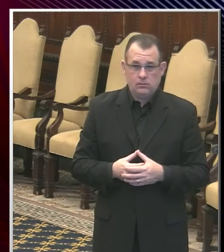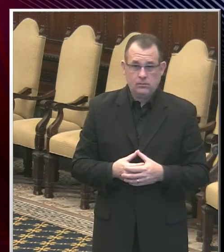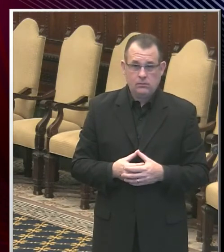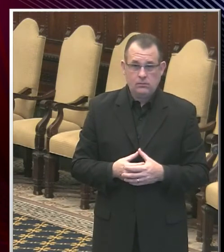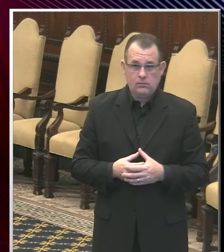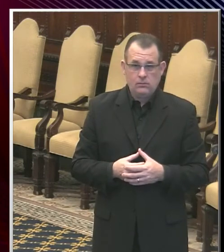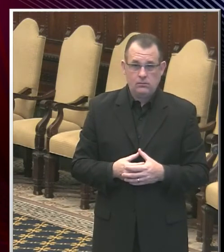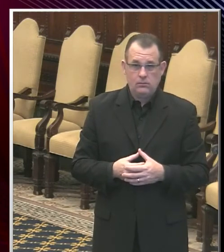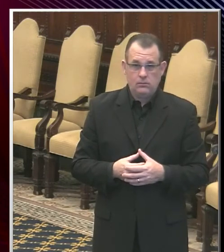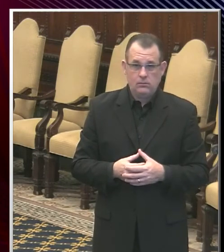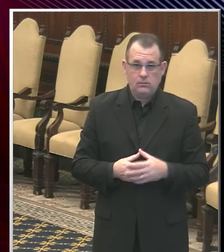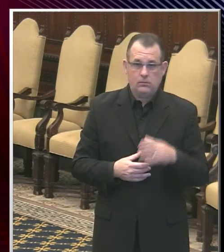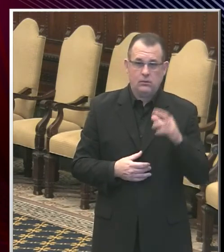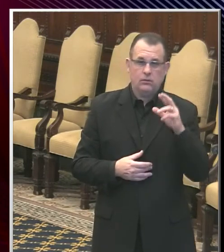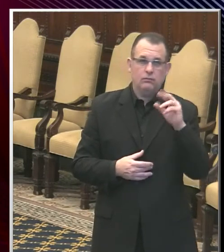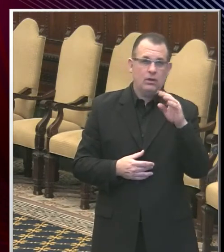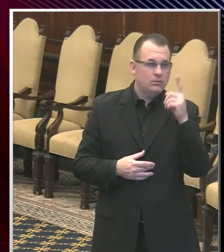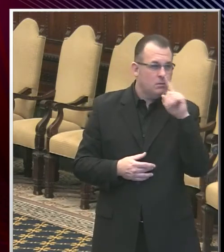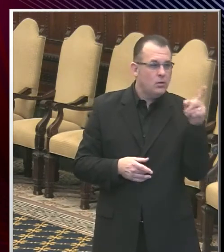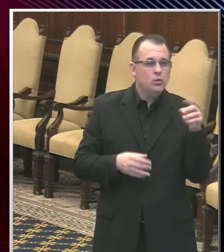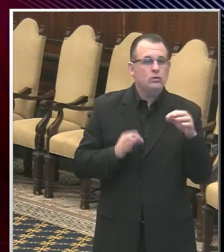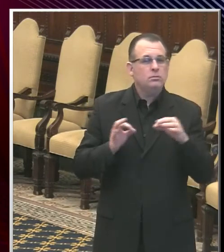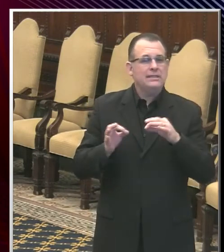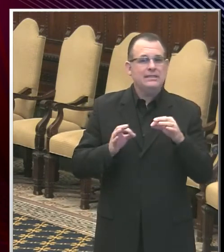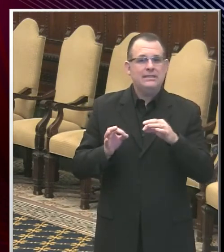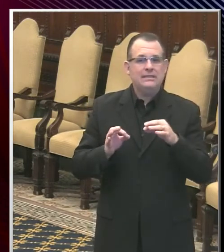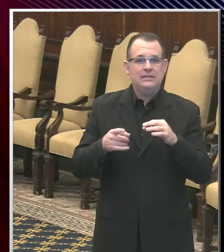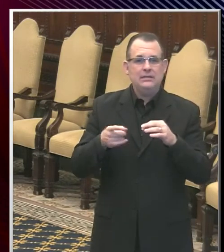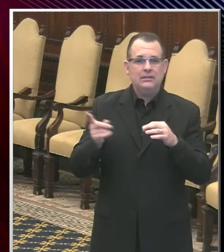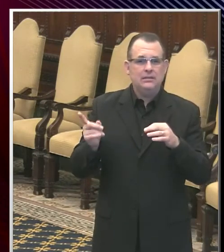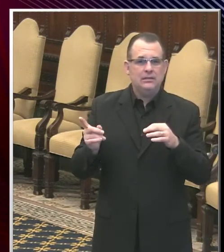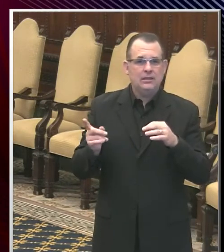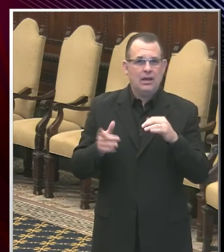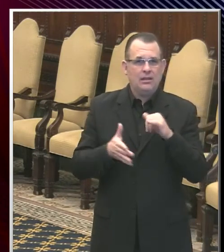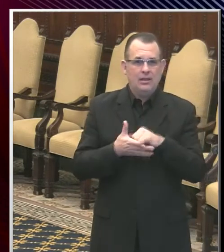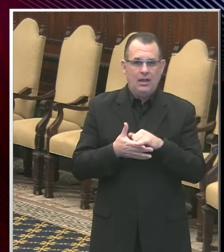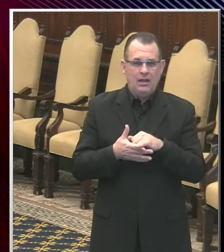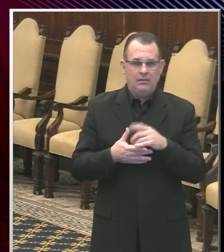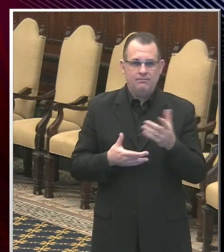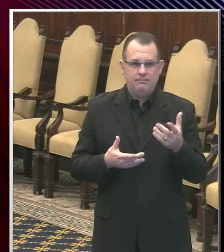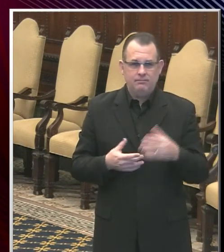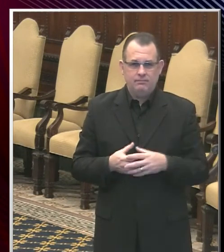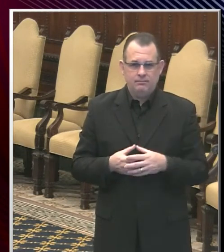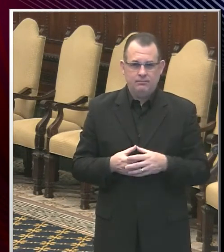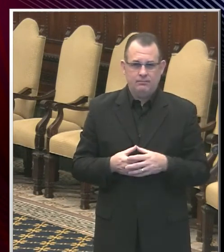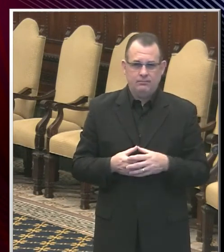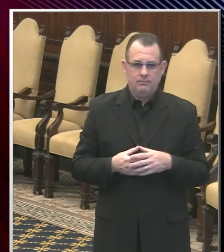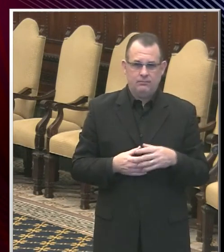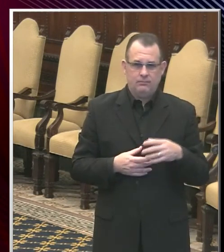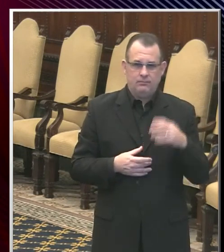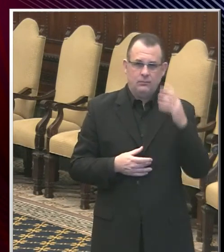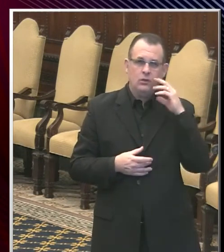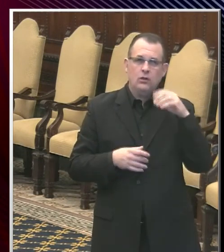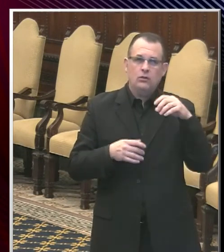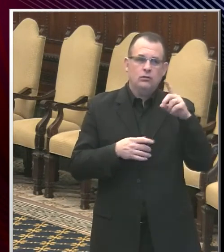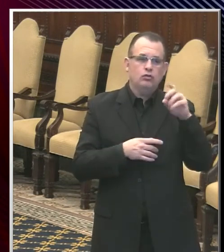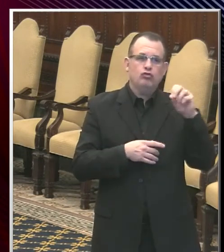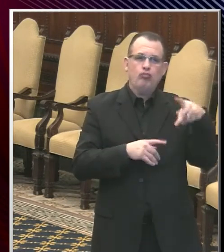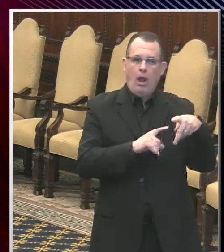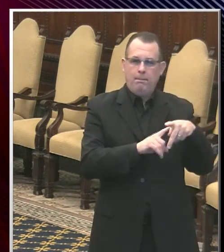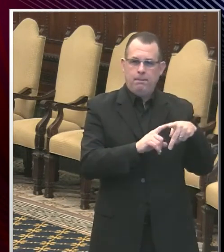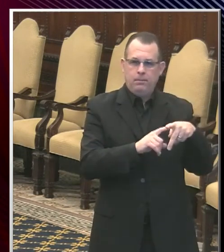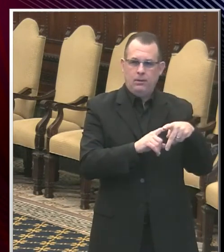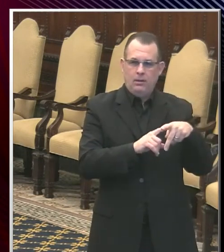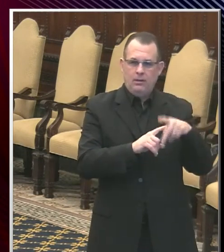Rob, could you explain what drop really is? Yeah, so DROP is a retirement program.